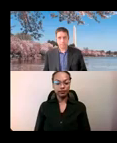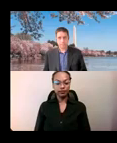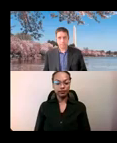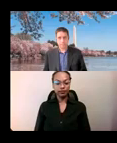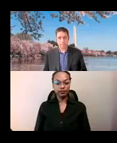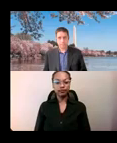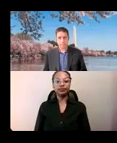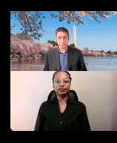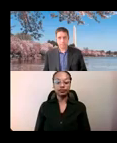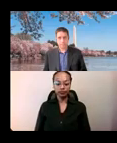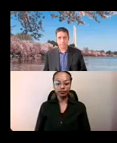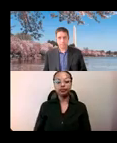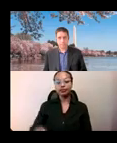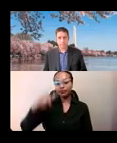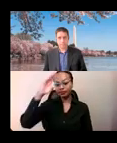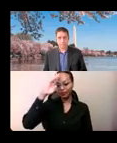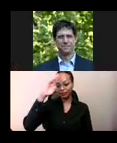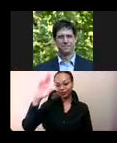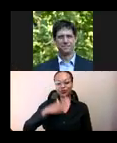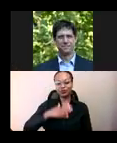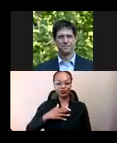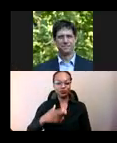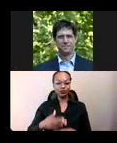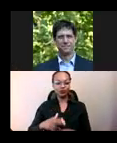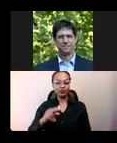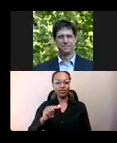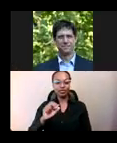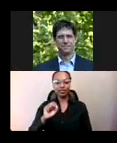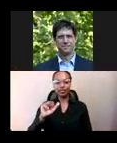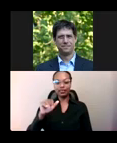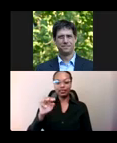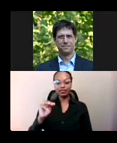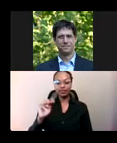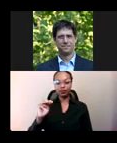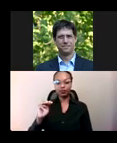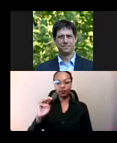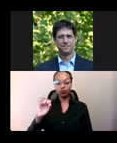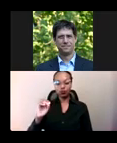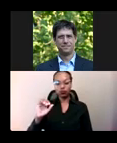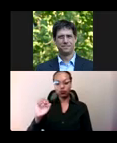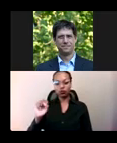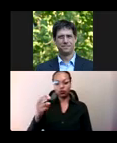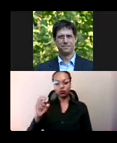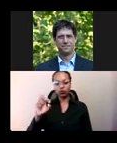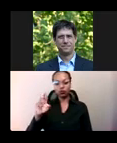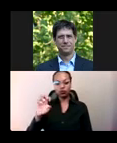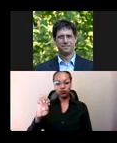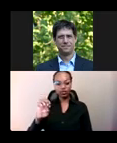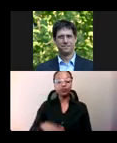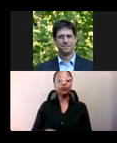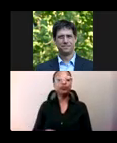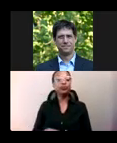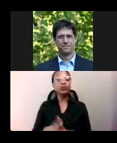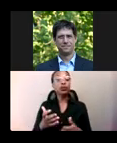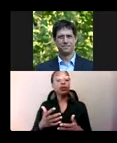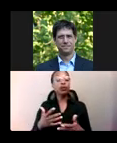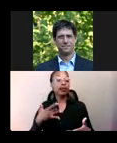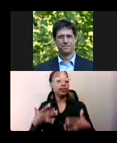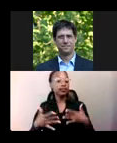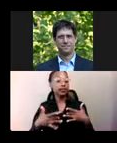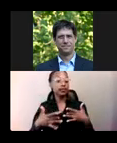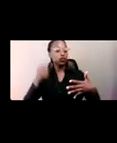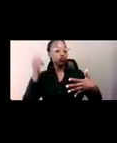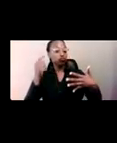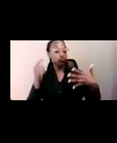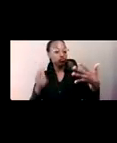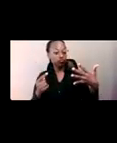Hi, everyone. My name is Naseem Moshiri, and I'm Policy Director at the ACLU-DC. I'm excited to share with you some highlights of our policy and advocacy